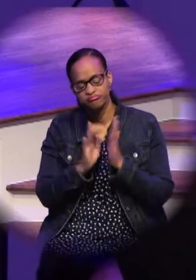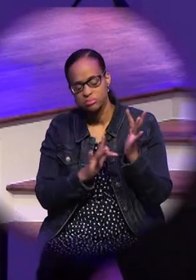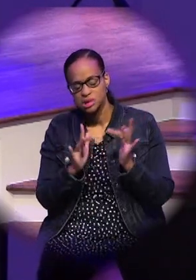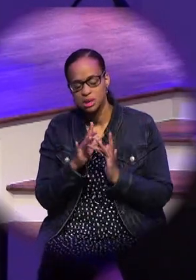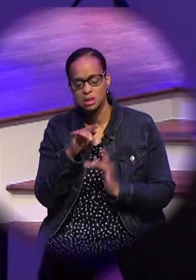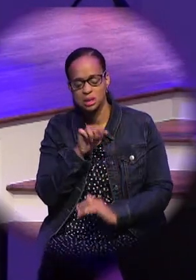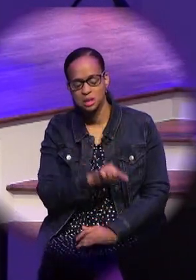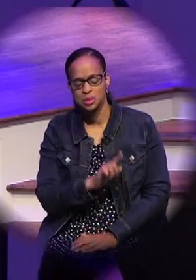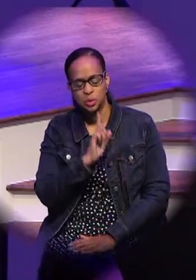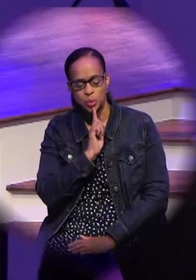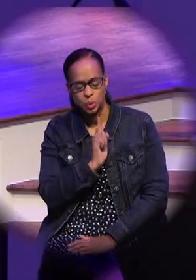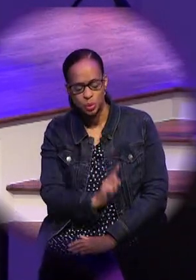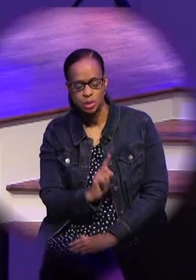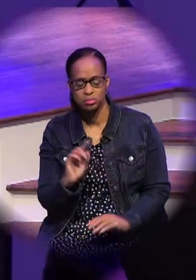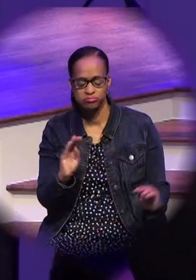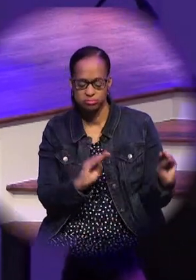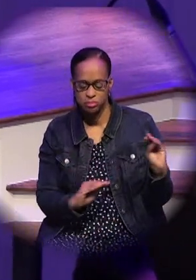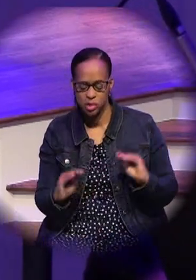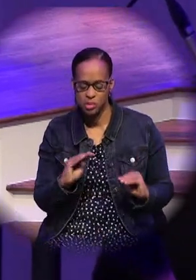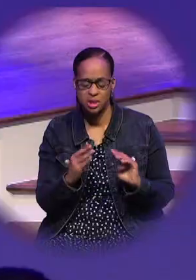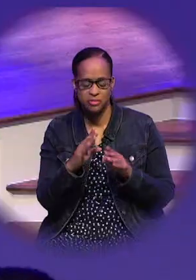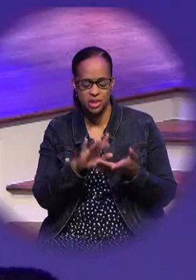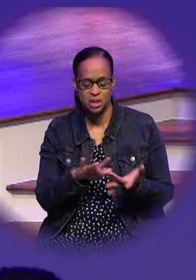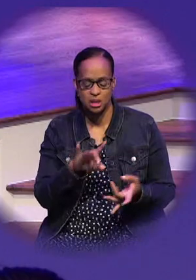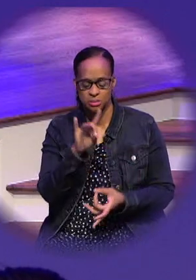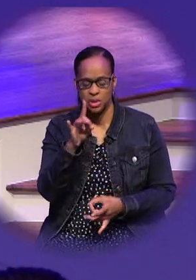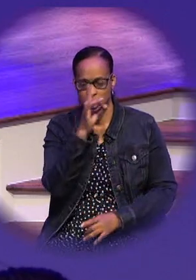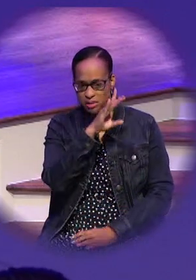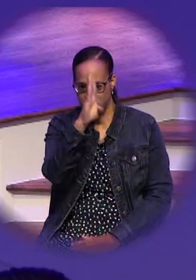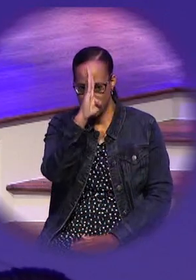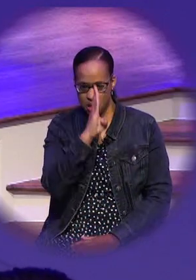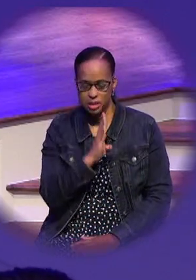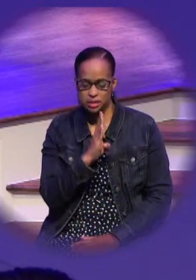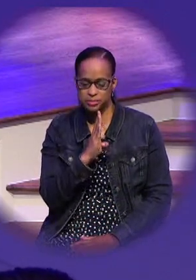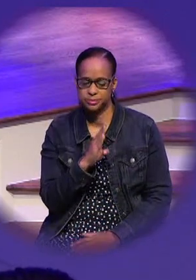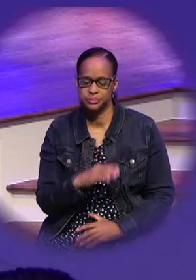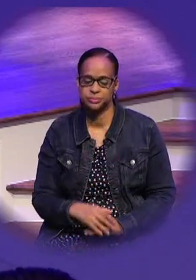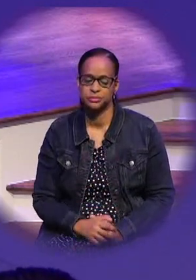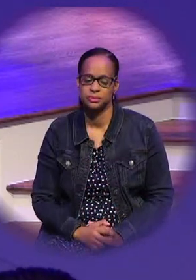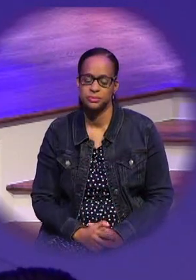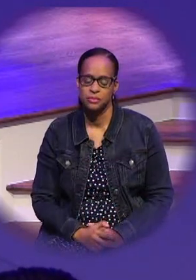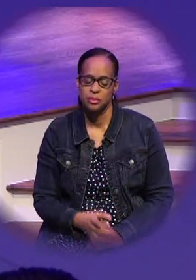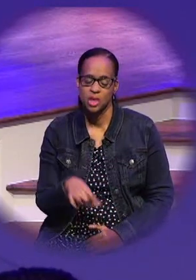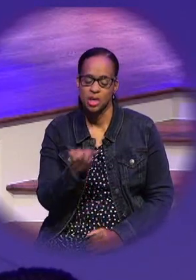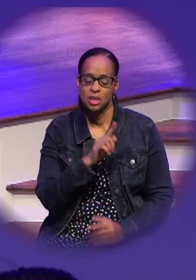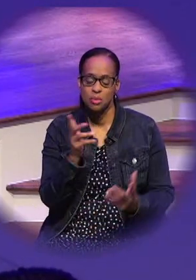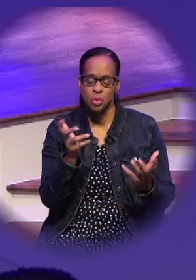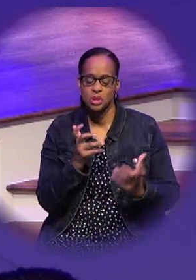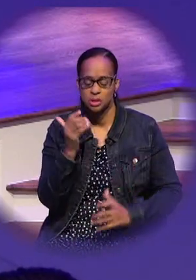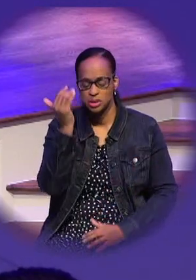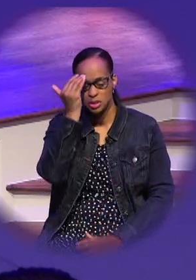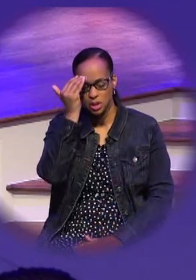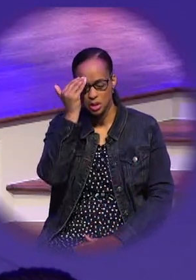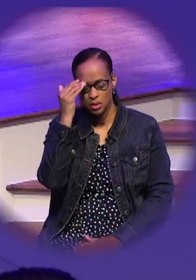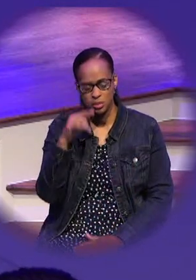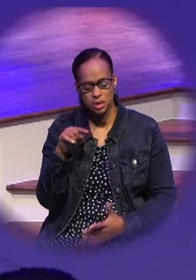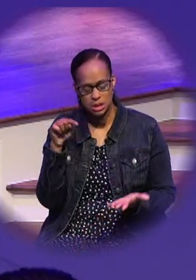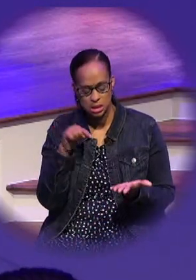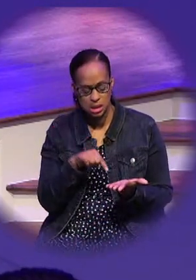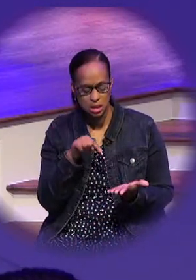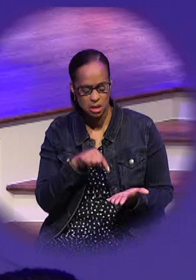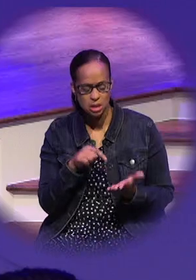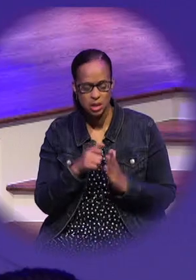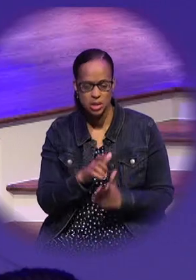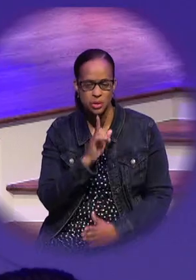a real movement of the Spirit of God, and he wants to know, is this